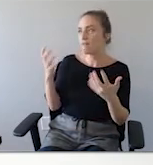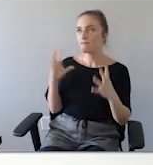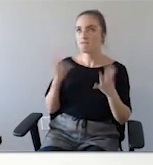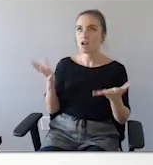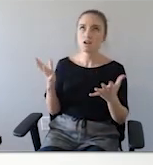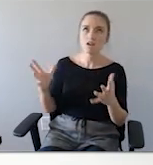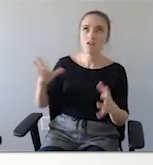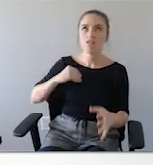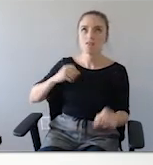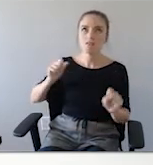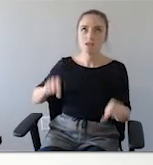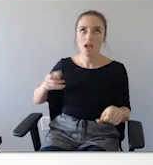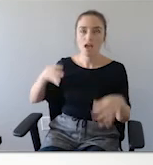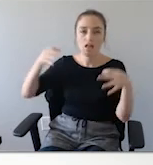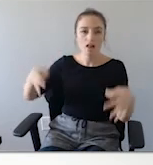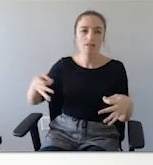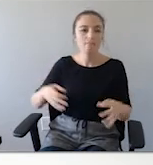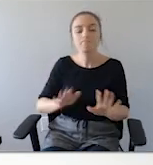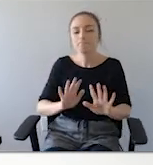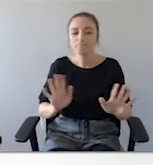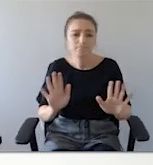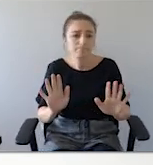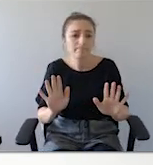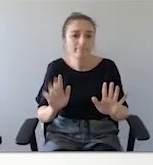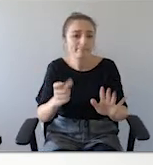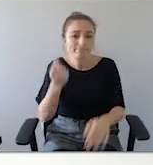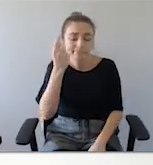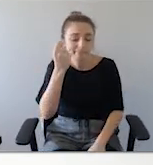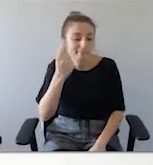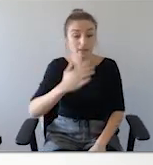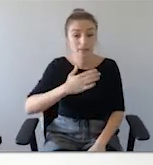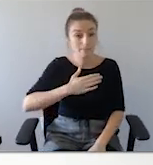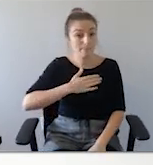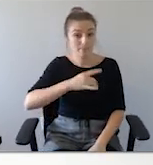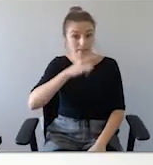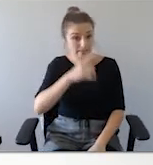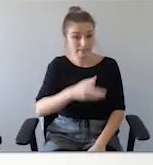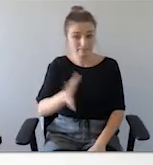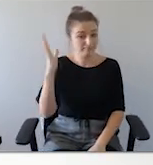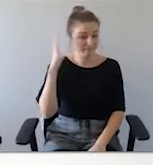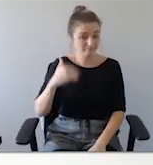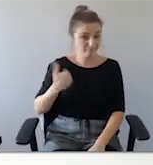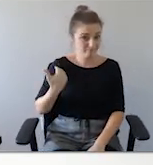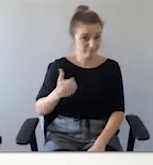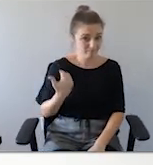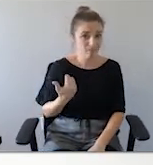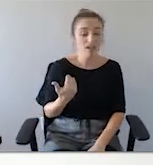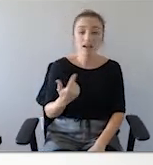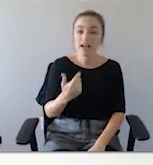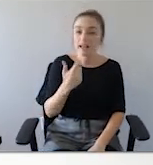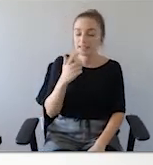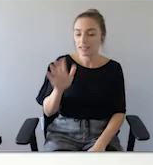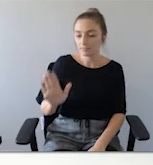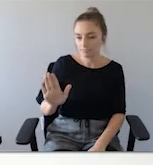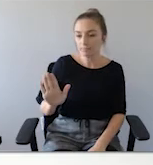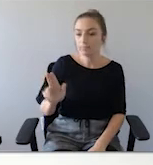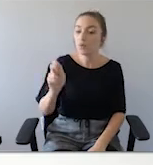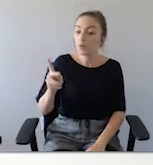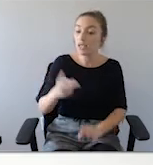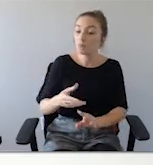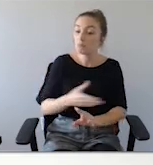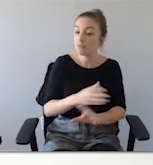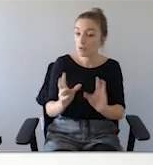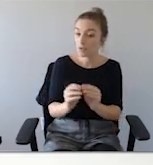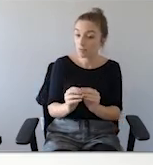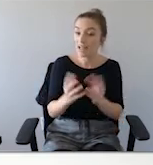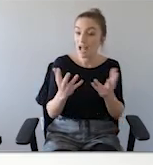was young, I would let the teachers know, and I had a good relationship with his teachers, but I would say, I'm gonna wanna see data, just giving you a heads